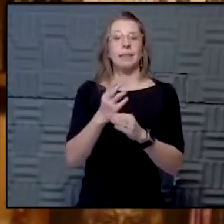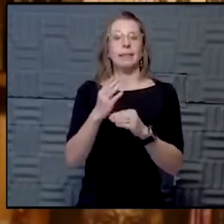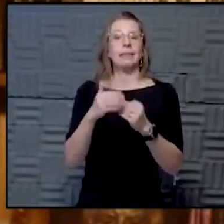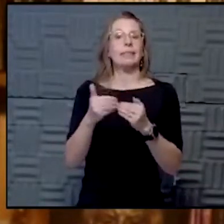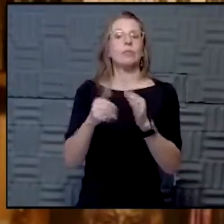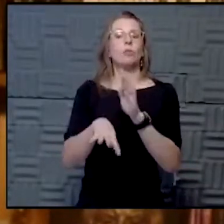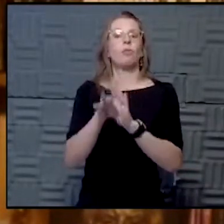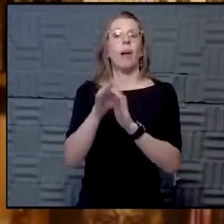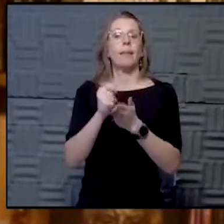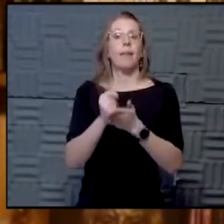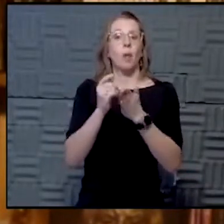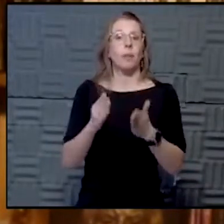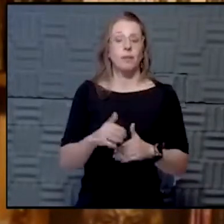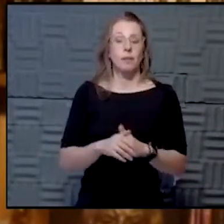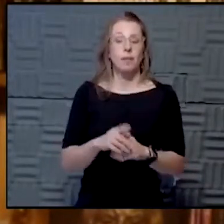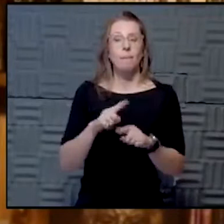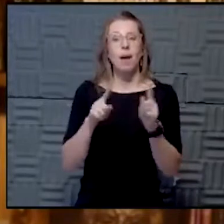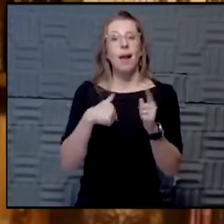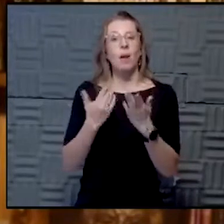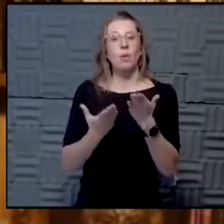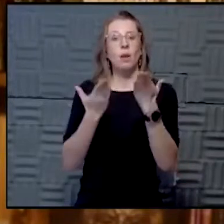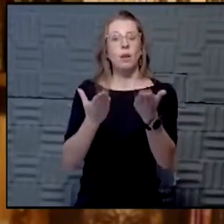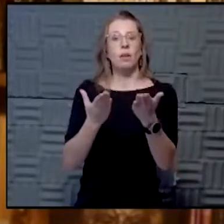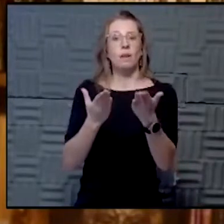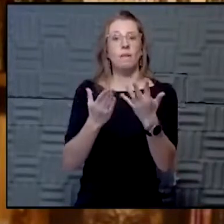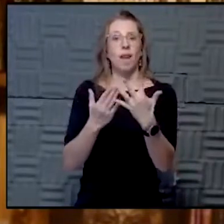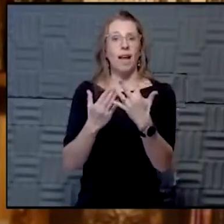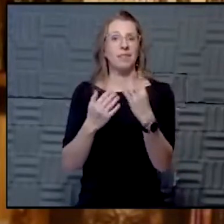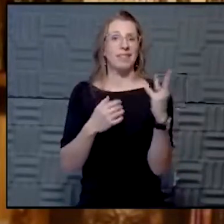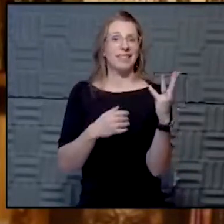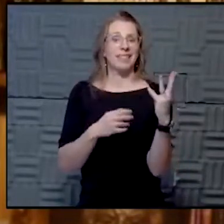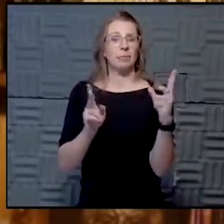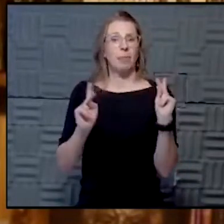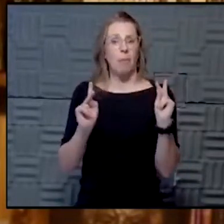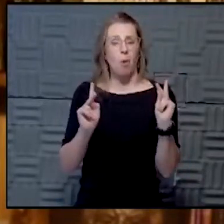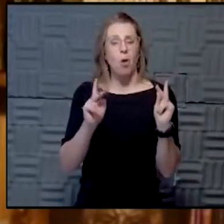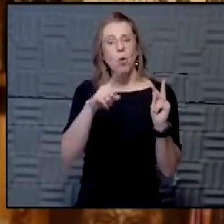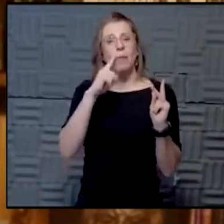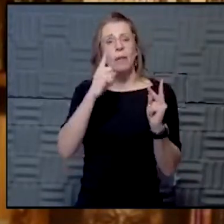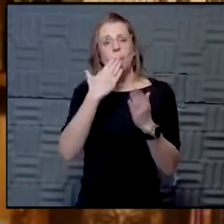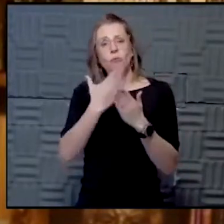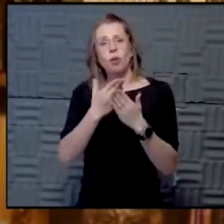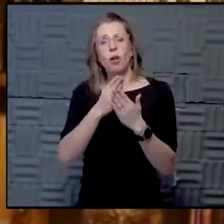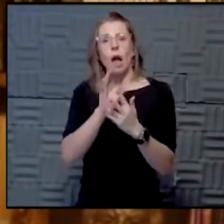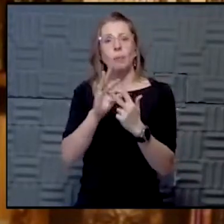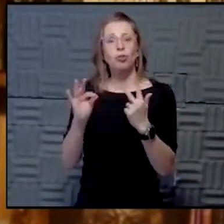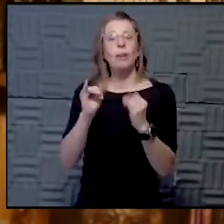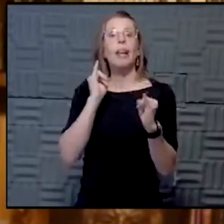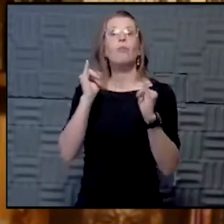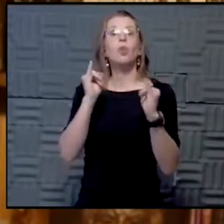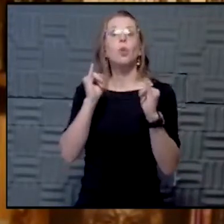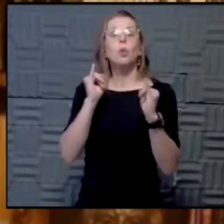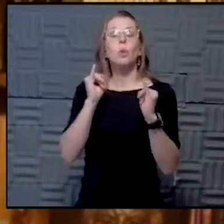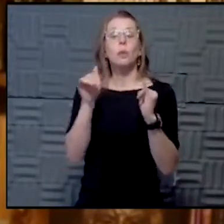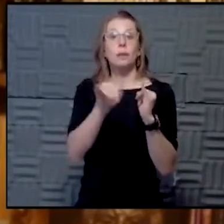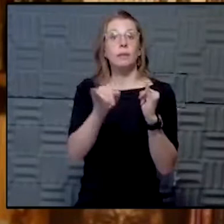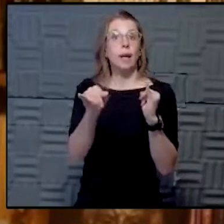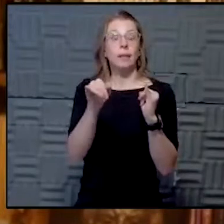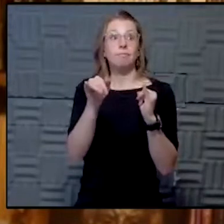therapist. But I just recommend to reach out to 5 or 6 people who you think might be a good option and interview them like you're interviewing them for a